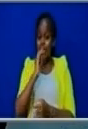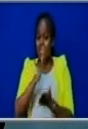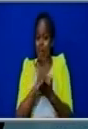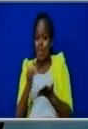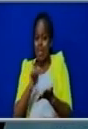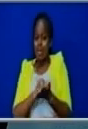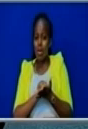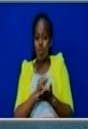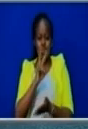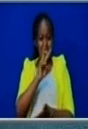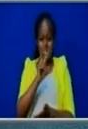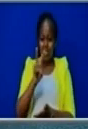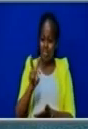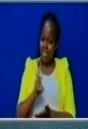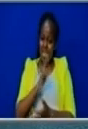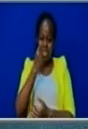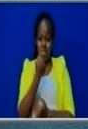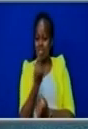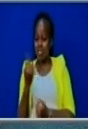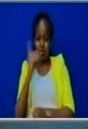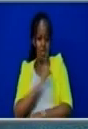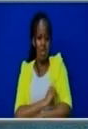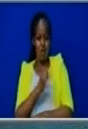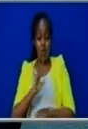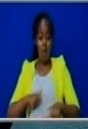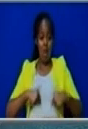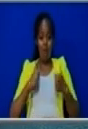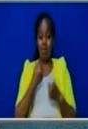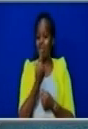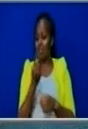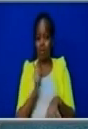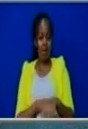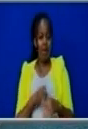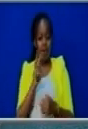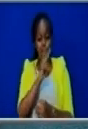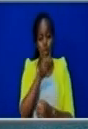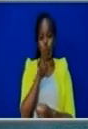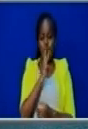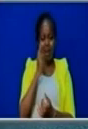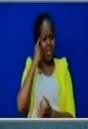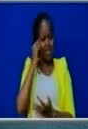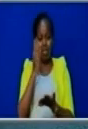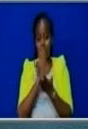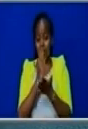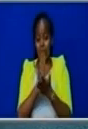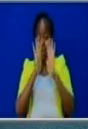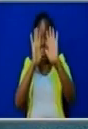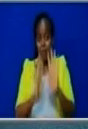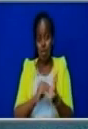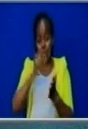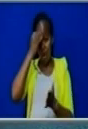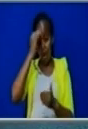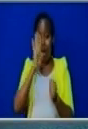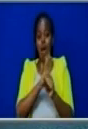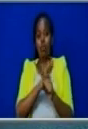come across in our daily-to-day activities every now and then. Yes. And I think it is important for us to learn this